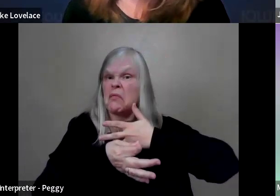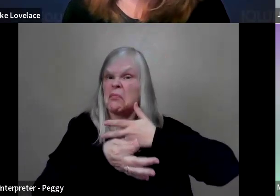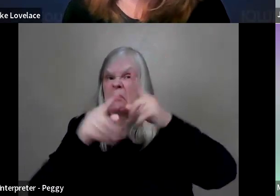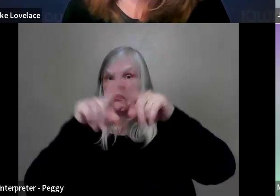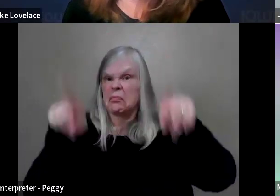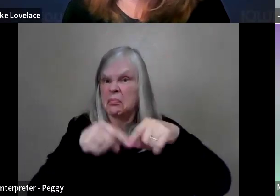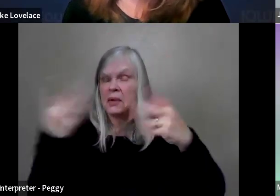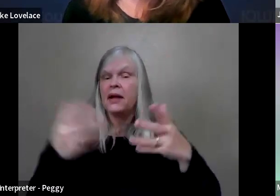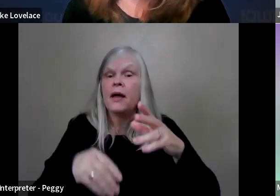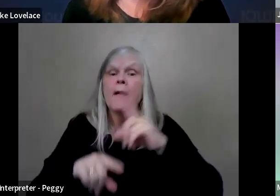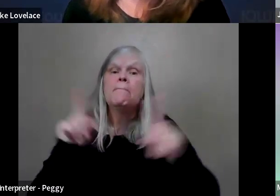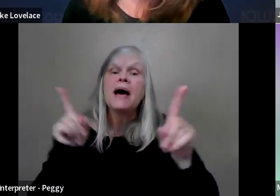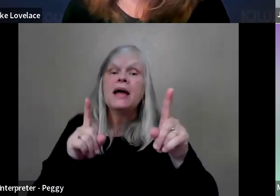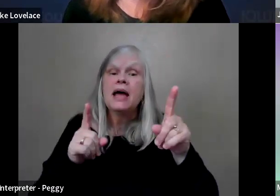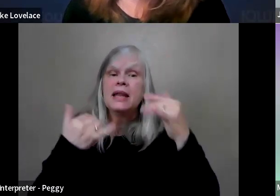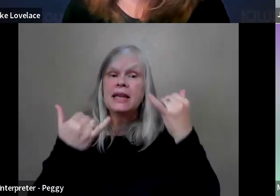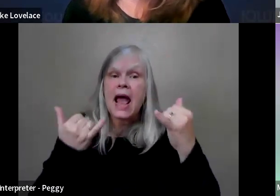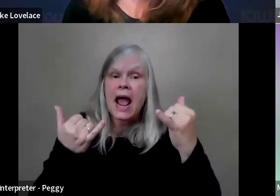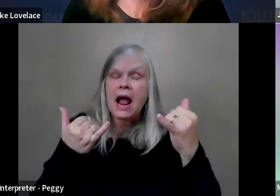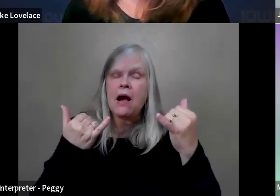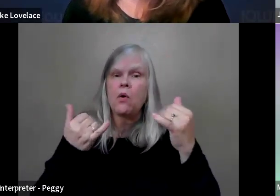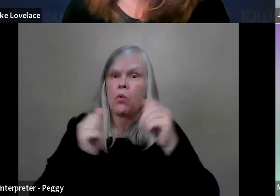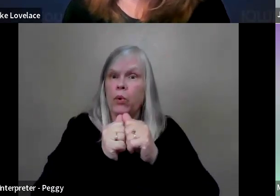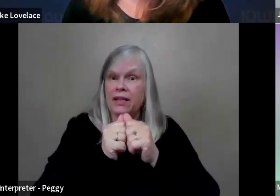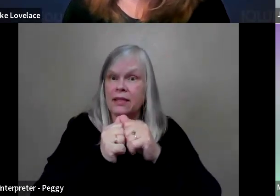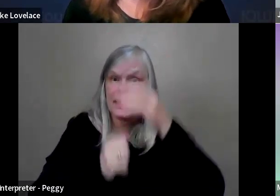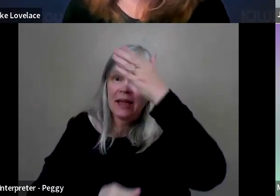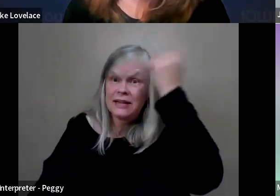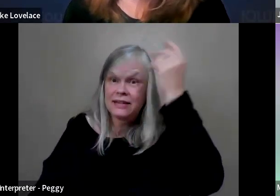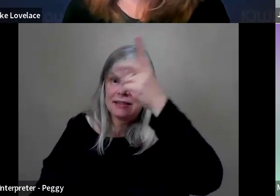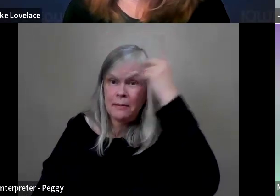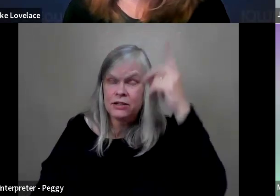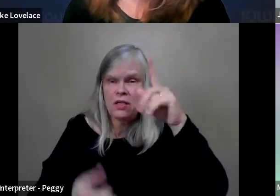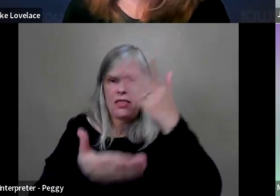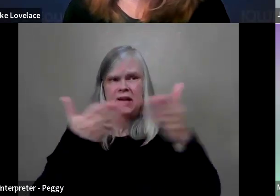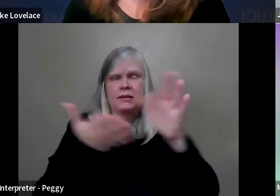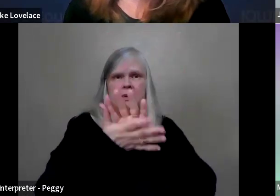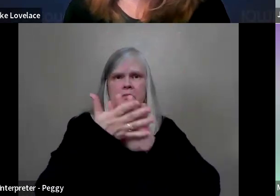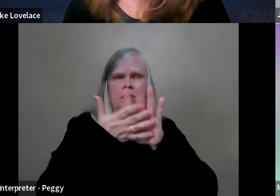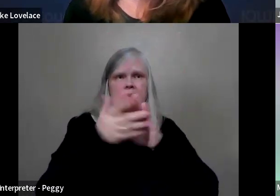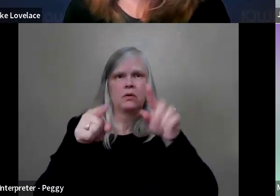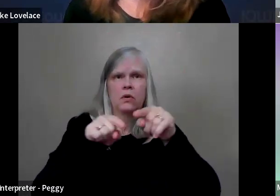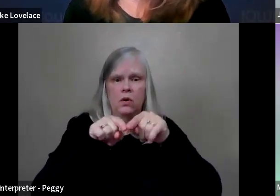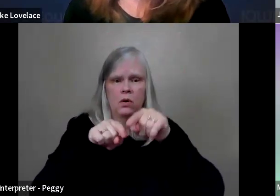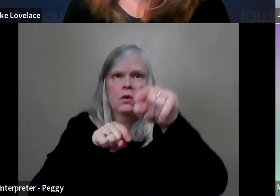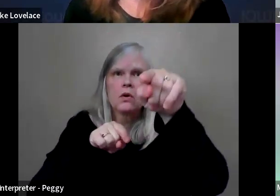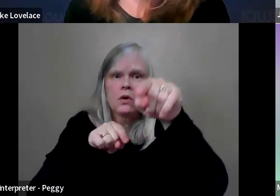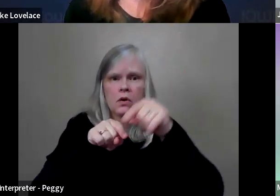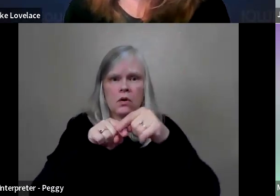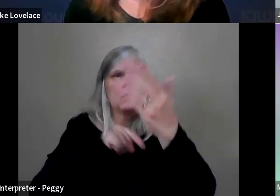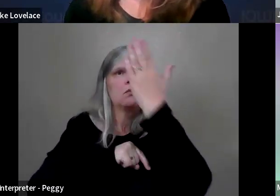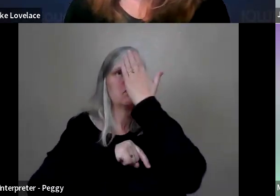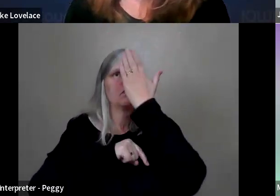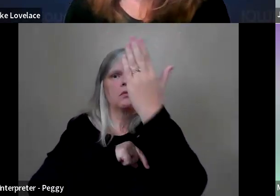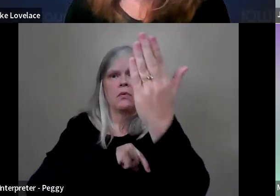dementia. So things might get a little blurrier, the ability to judge distances might be changed, or